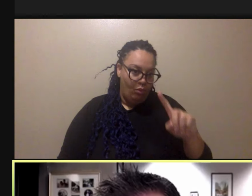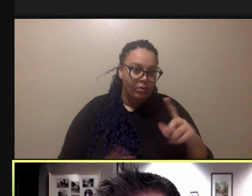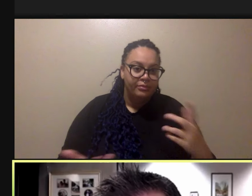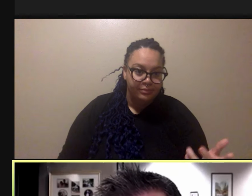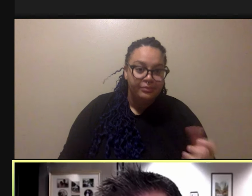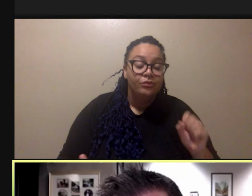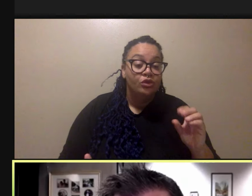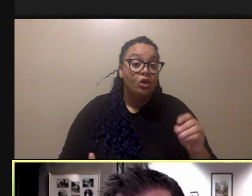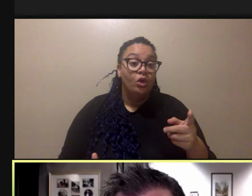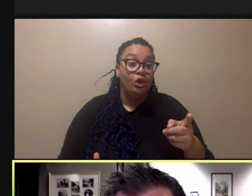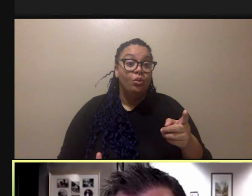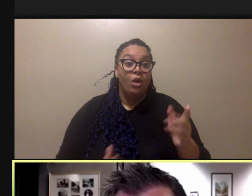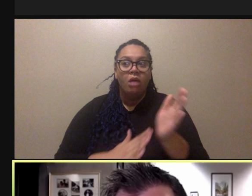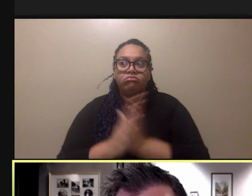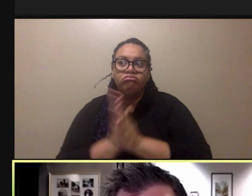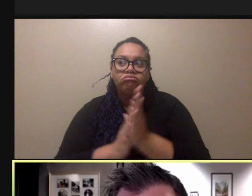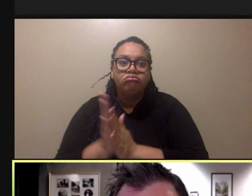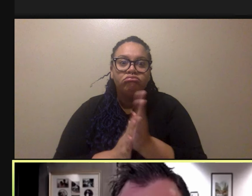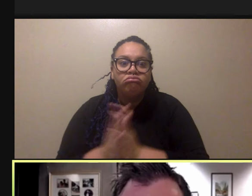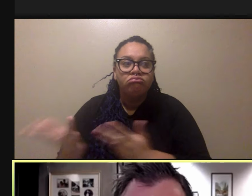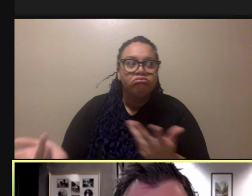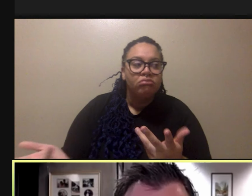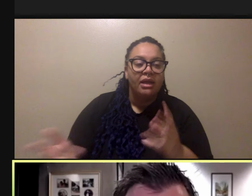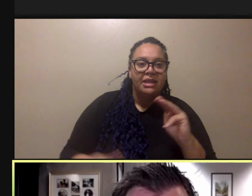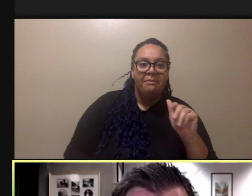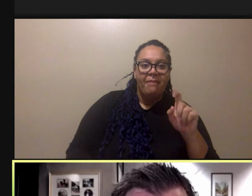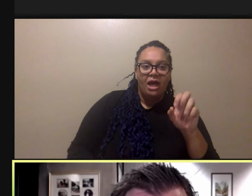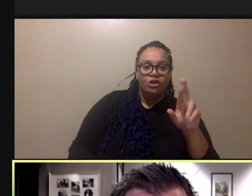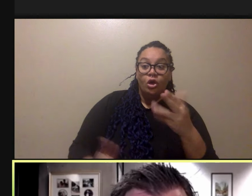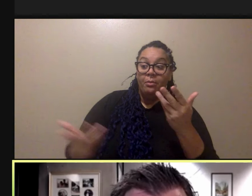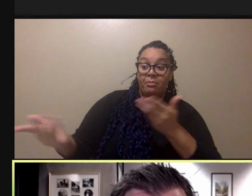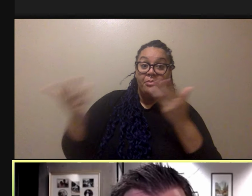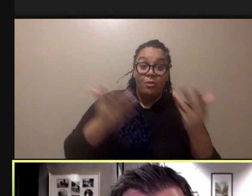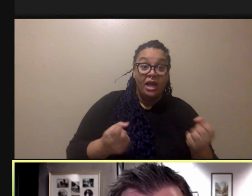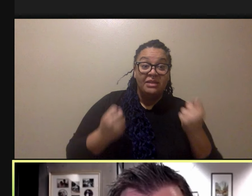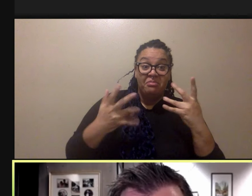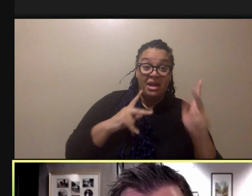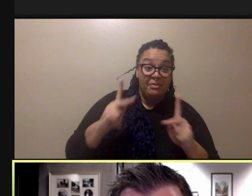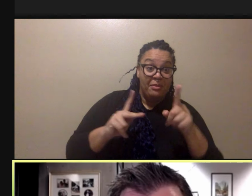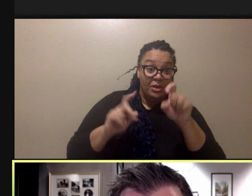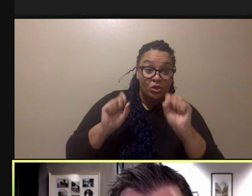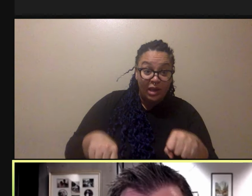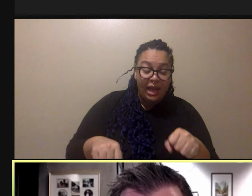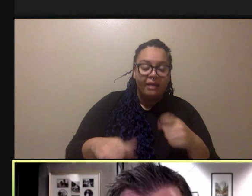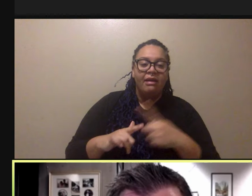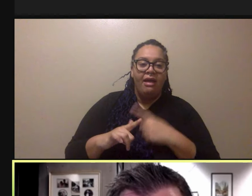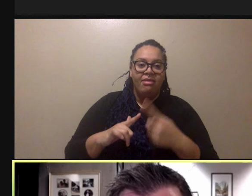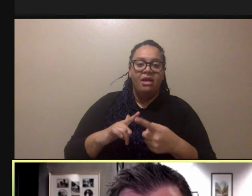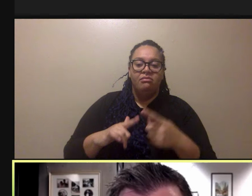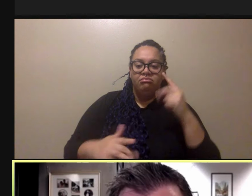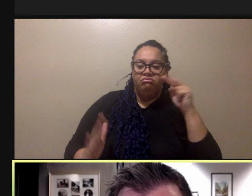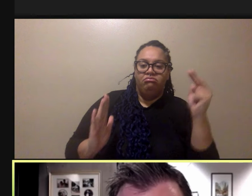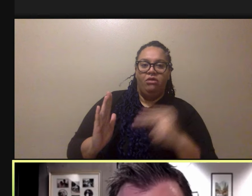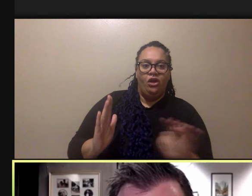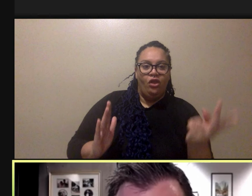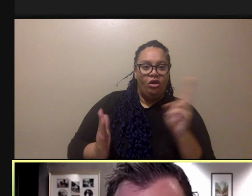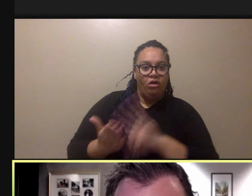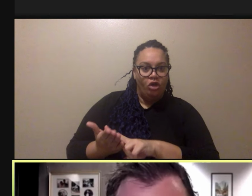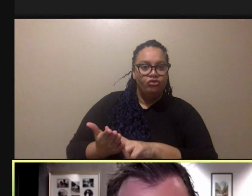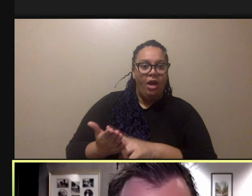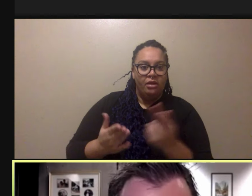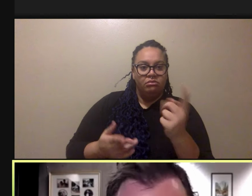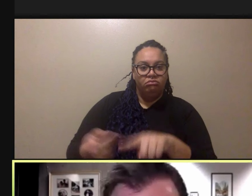So you're actually incentivized as the master to bring over as many people as possible. And then according to the contracts, what were